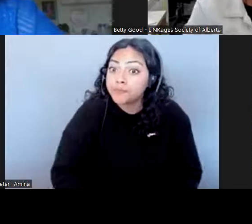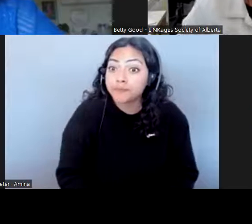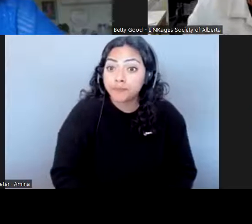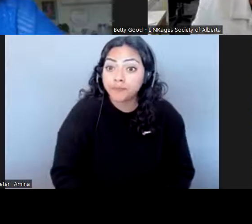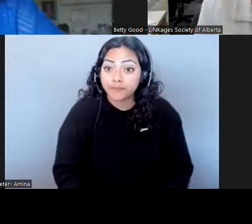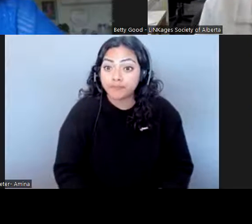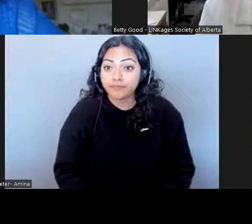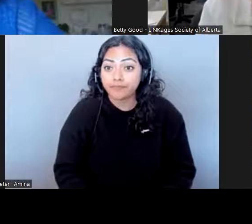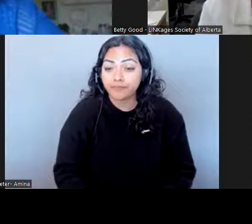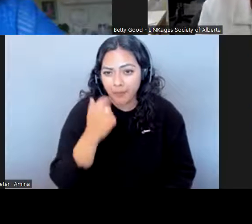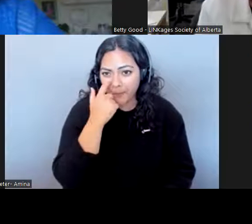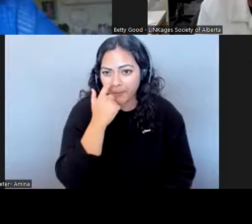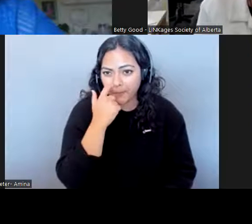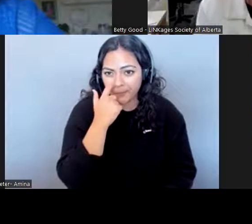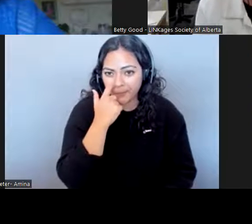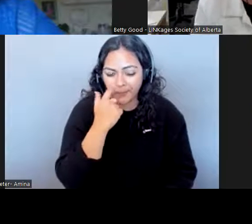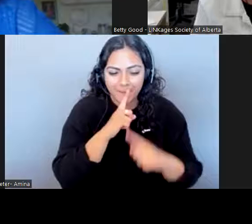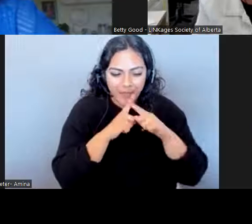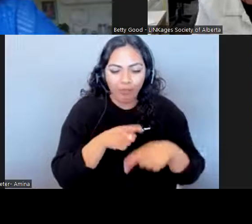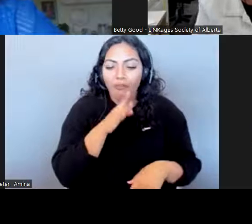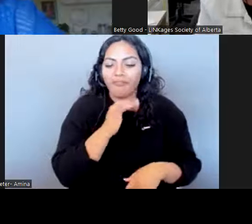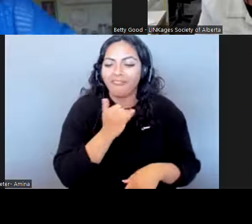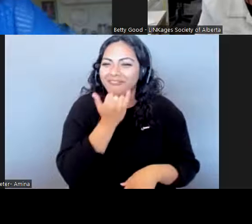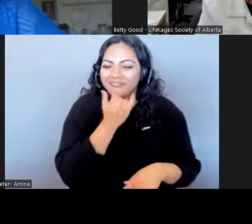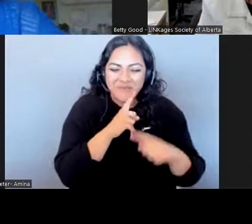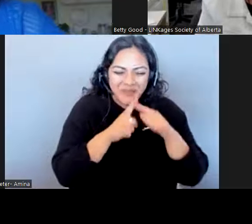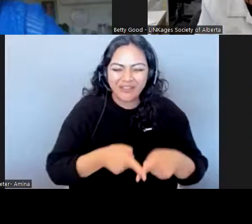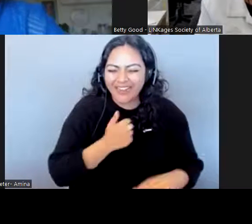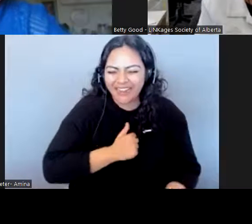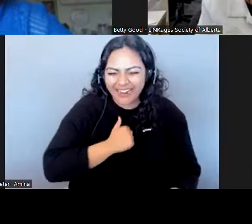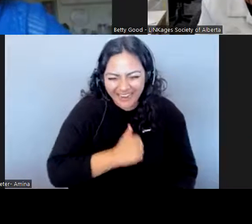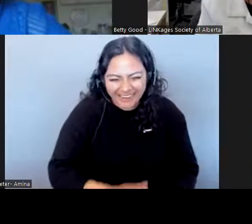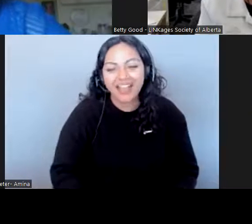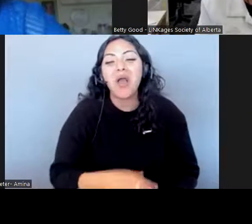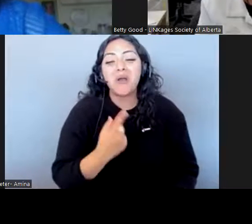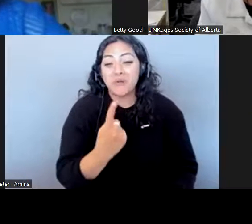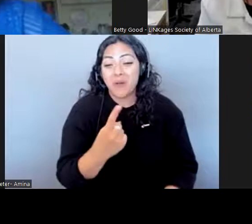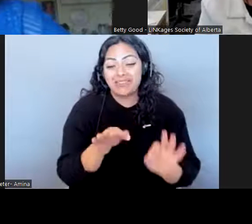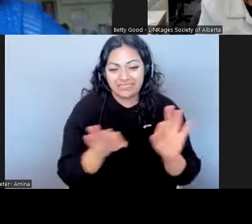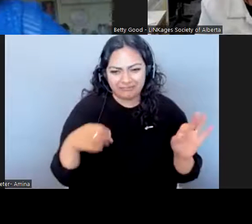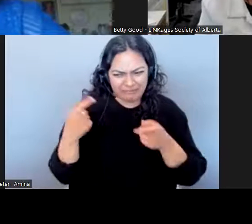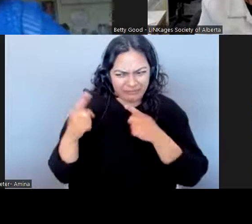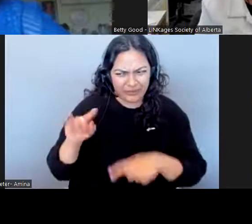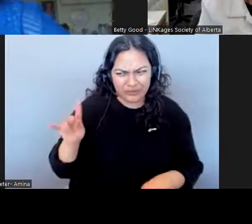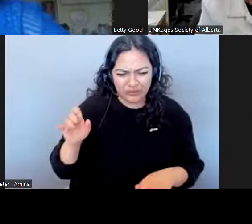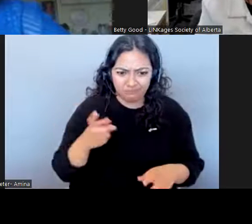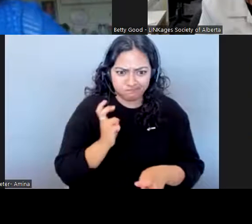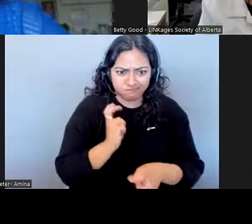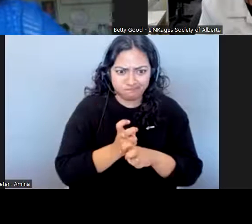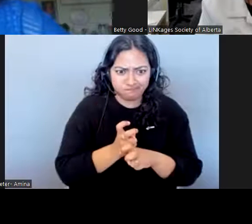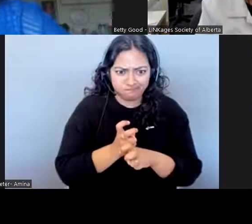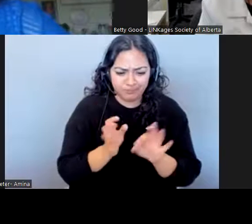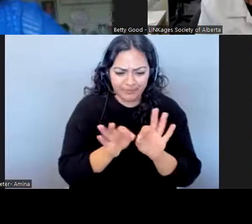Oh, I think you. It would help if I unmute myself. One sentence, I agree with Jules. That's like a pretty hard act to follow